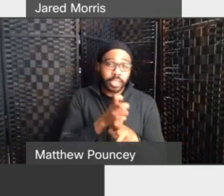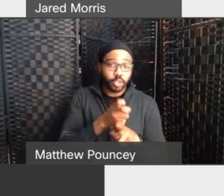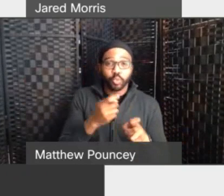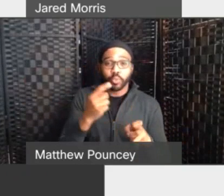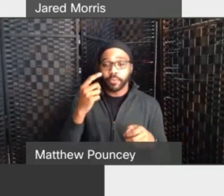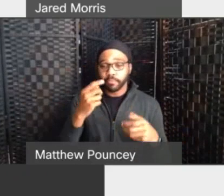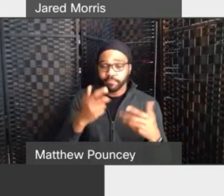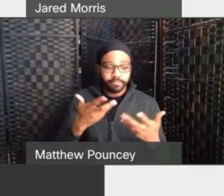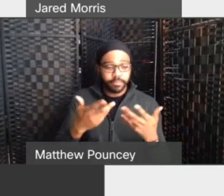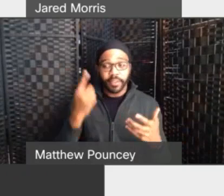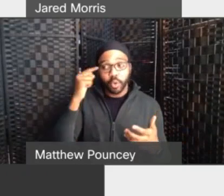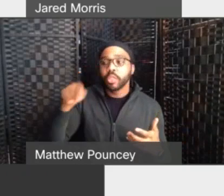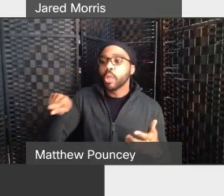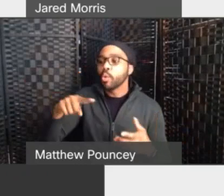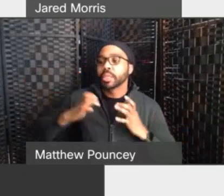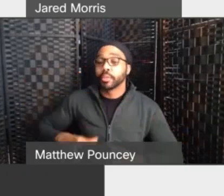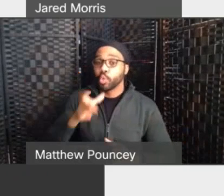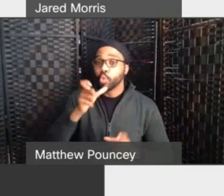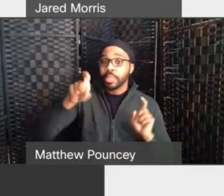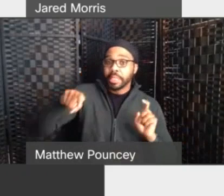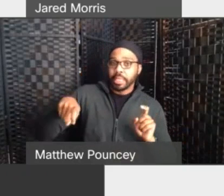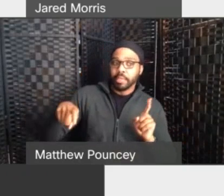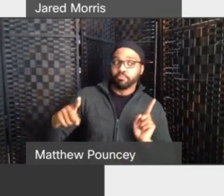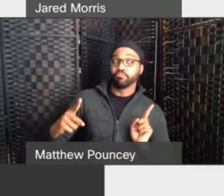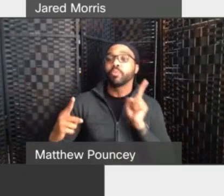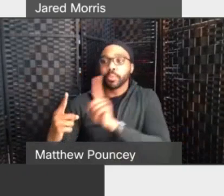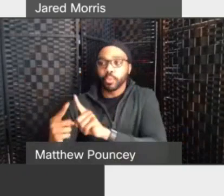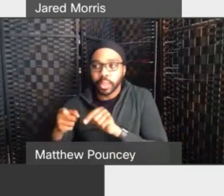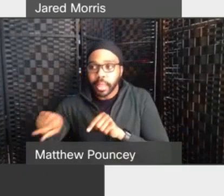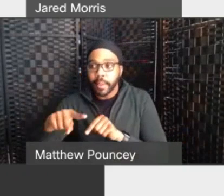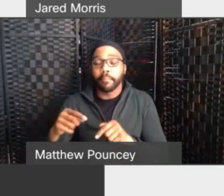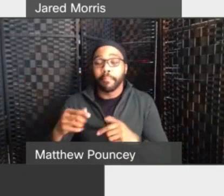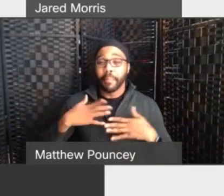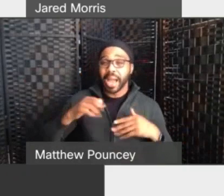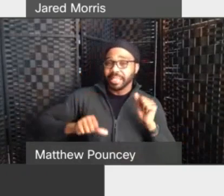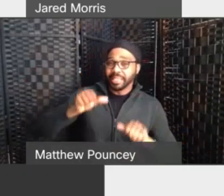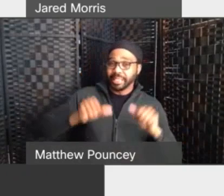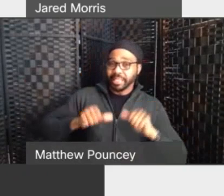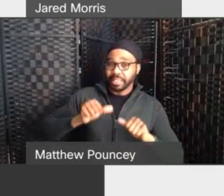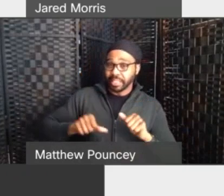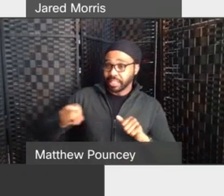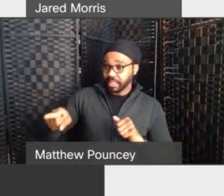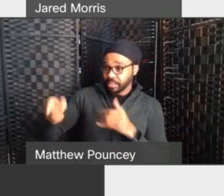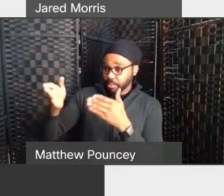them. My hesitancy there is someone who's non-compliant.